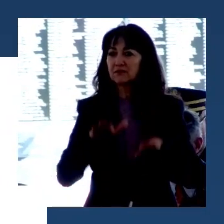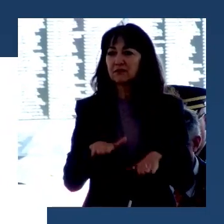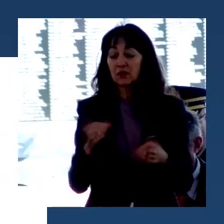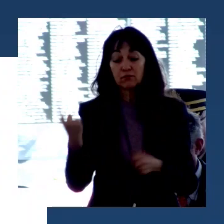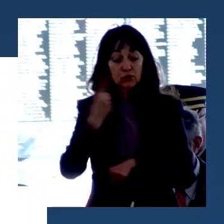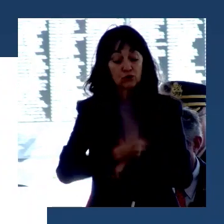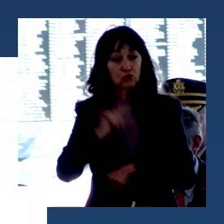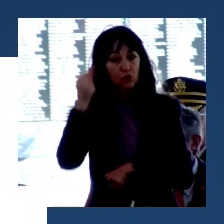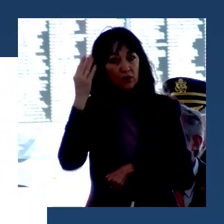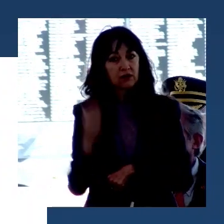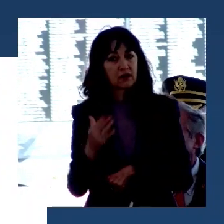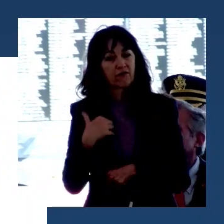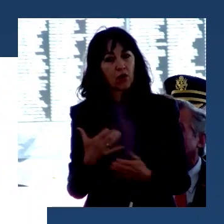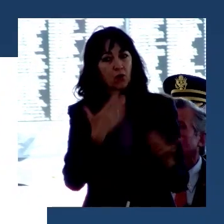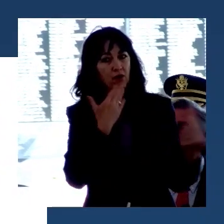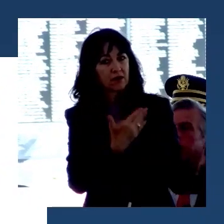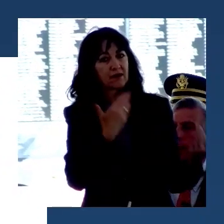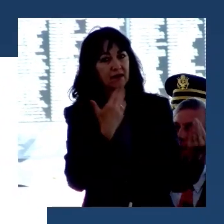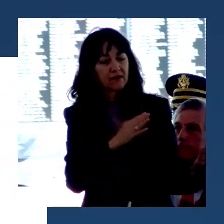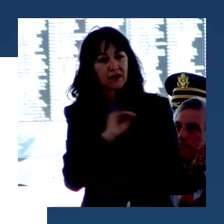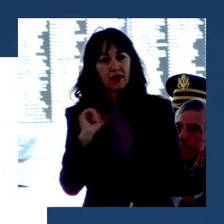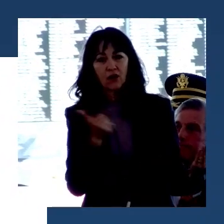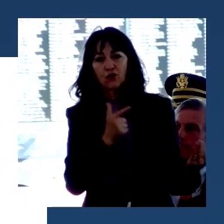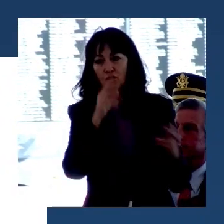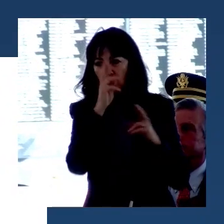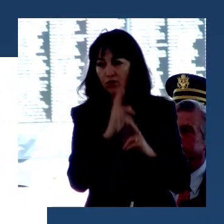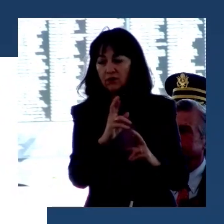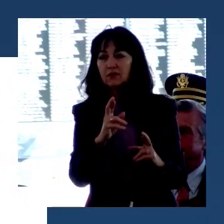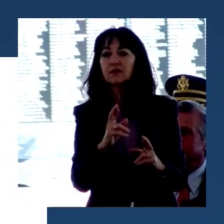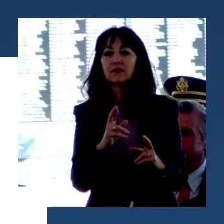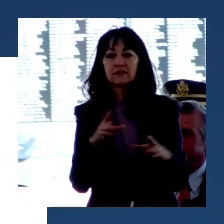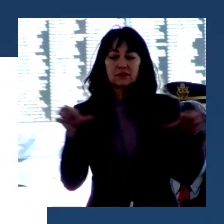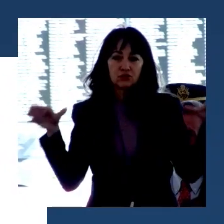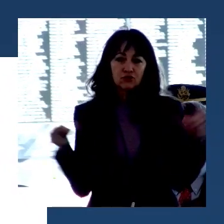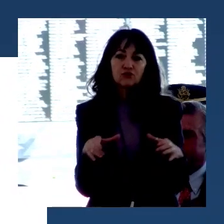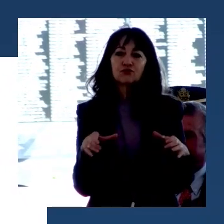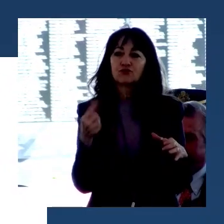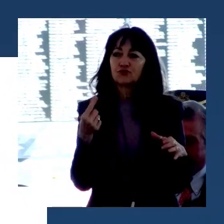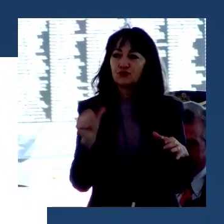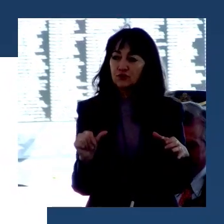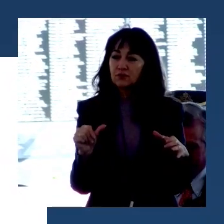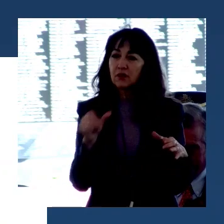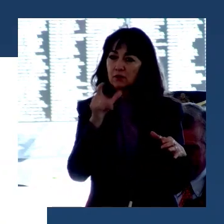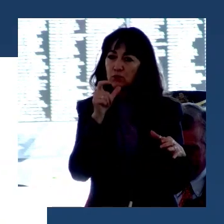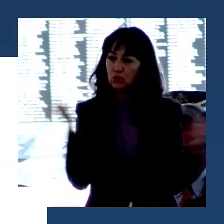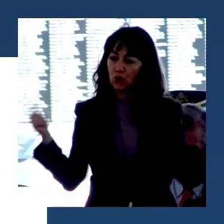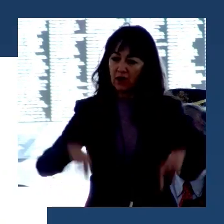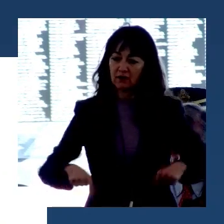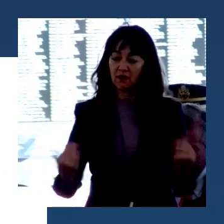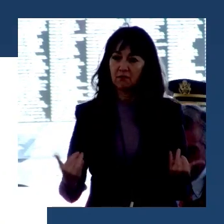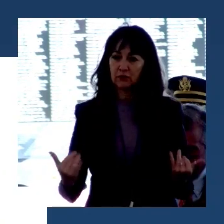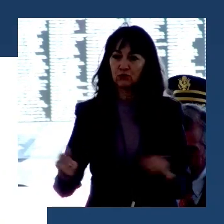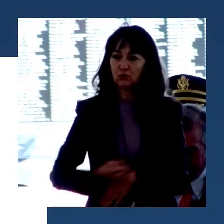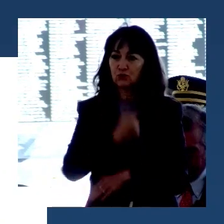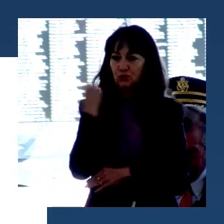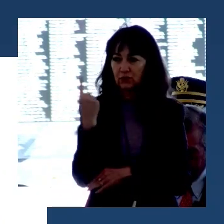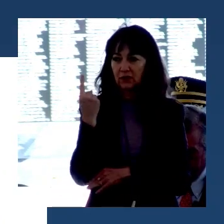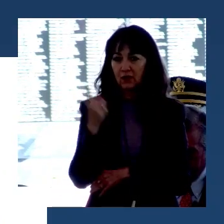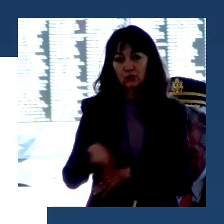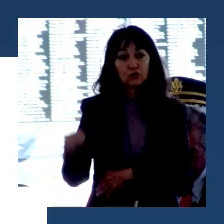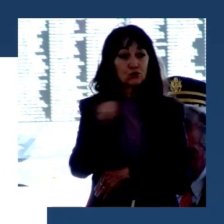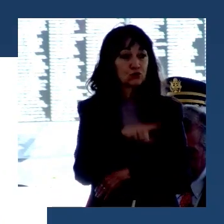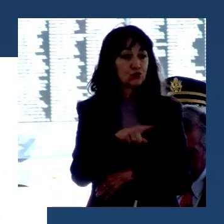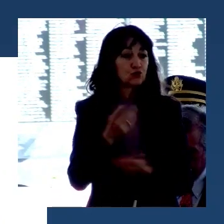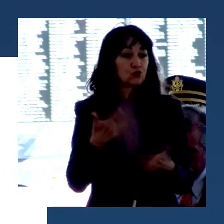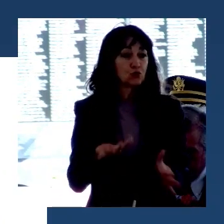thank you and all the honored guests in the distinguished panel, our General Assembly, who've gathered here today. You addressed